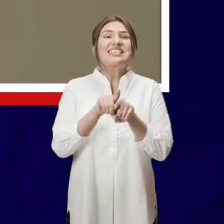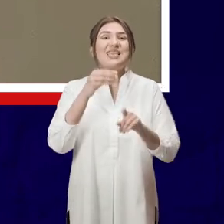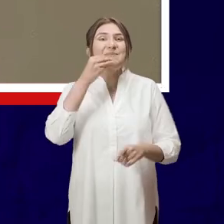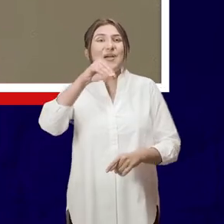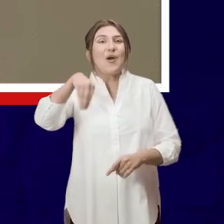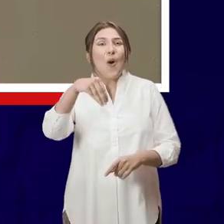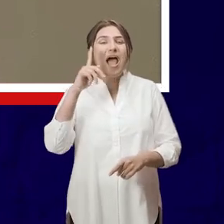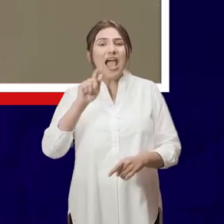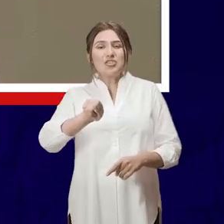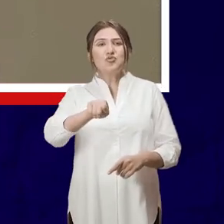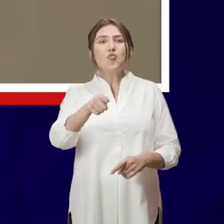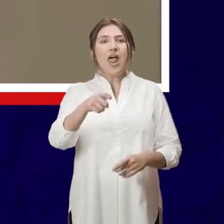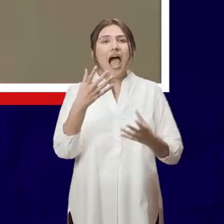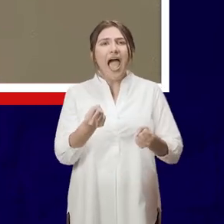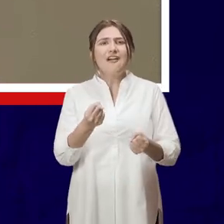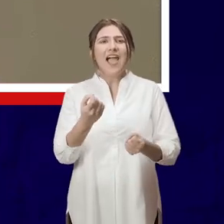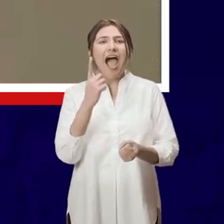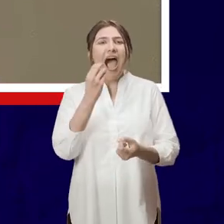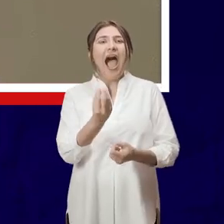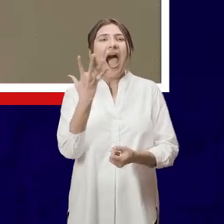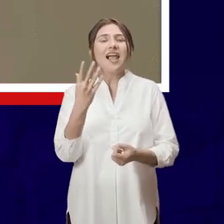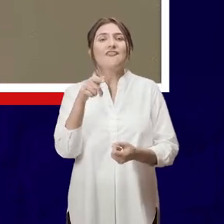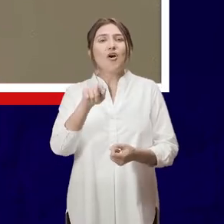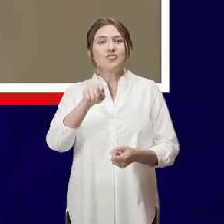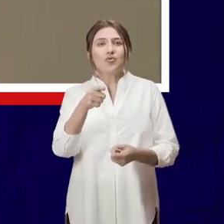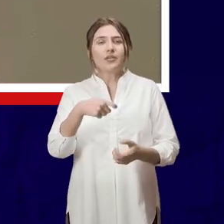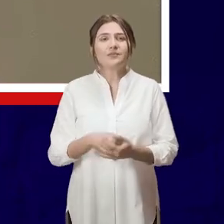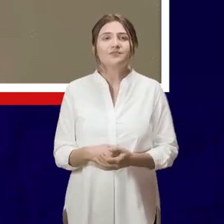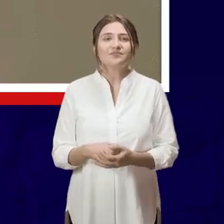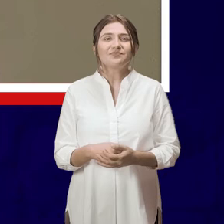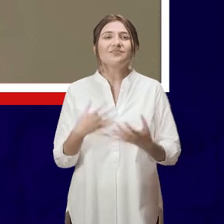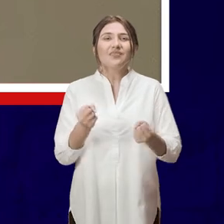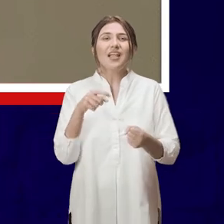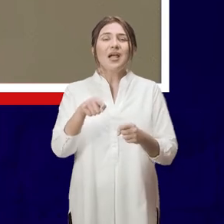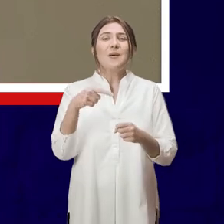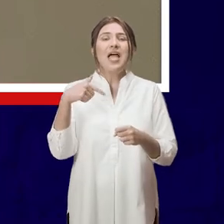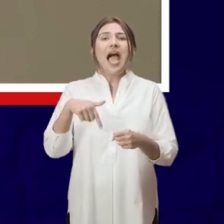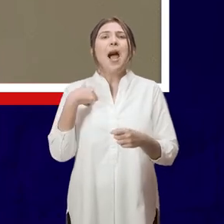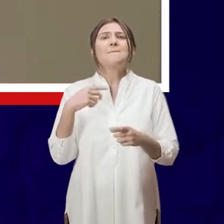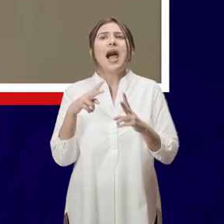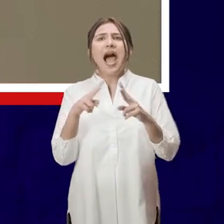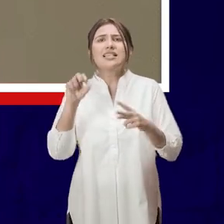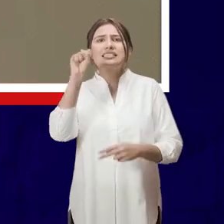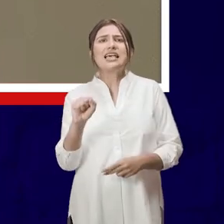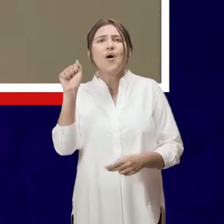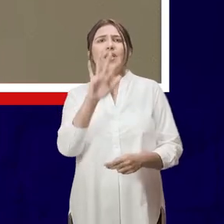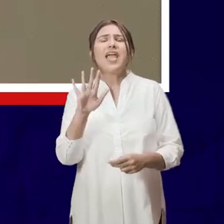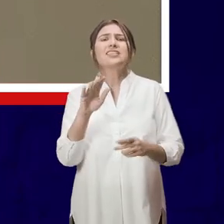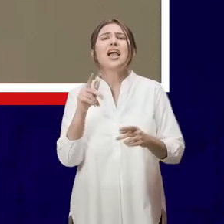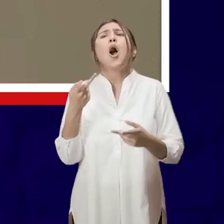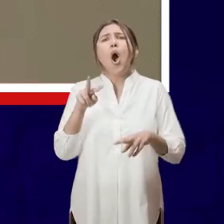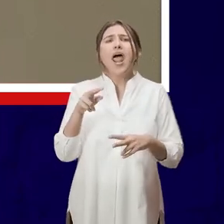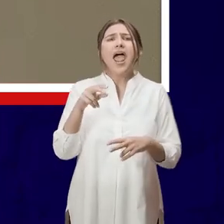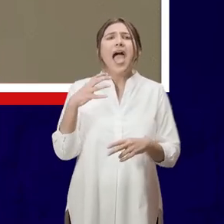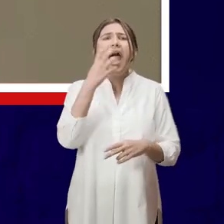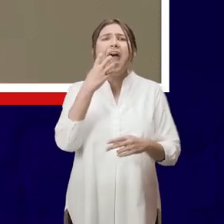to be elevated, because I don't know, people who are familiar with our, you know, the South Asia particularly, and I think also in Sub-Saharan Africa